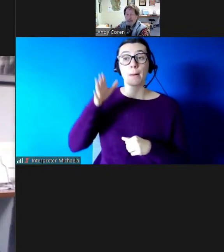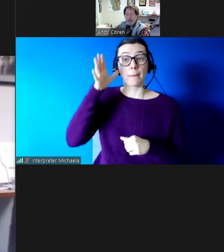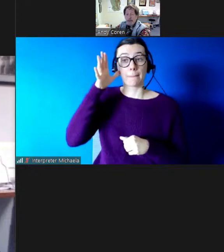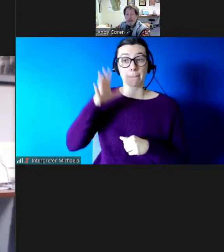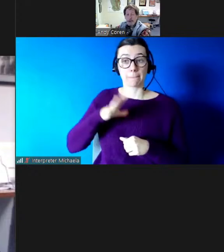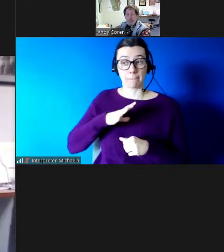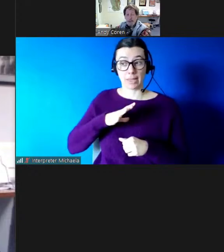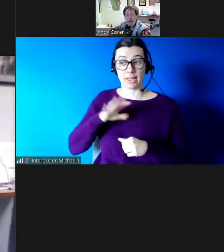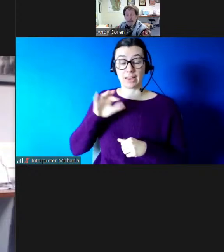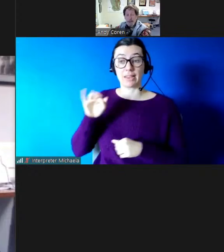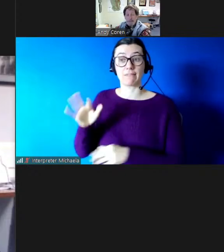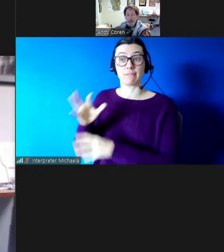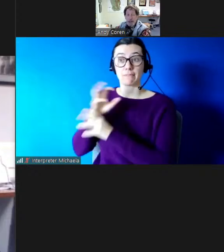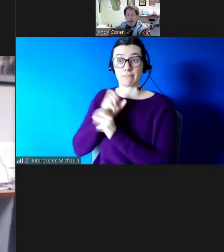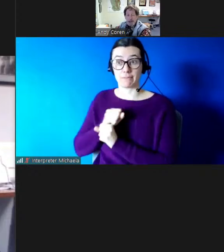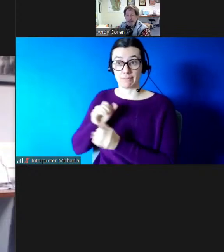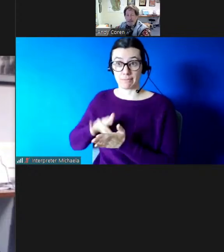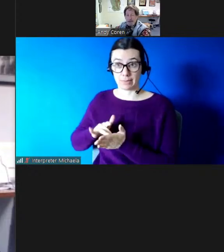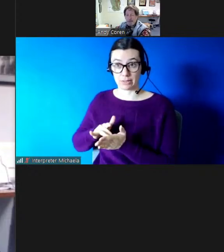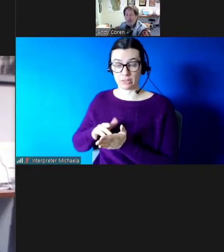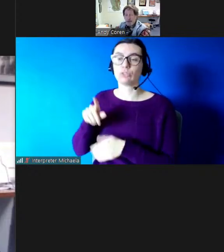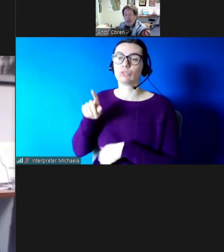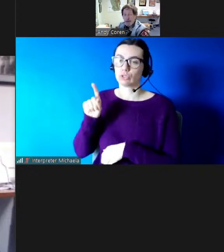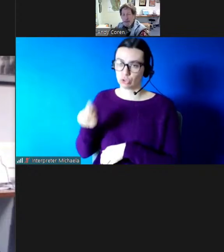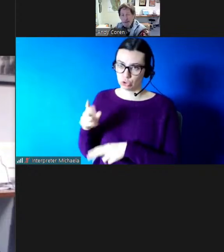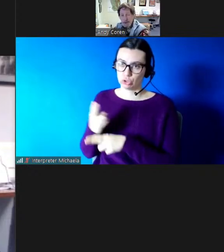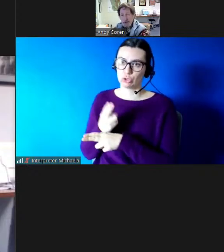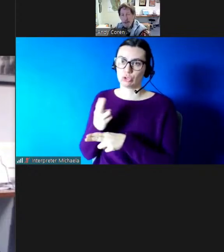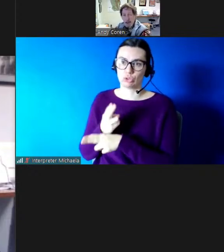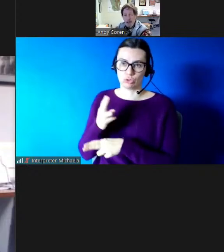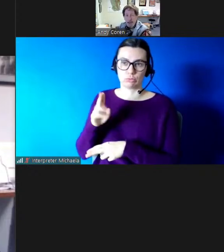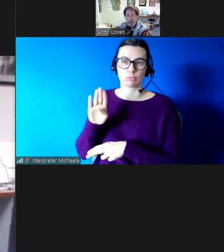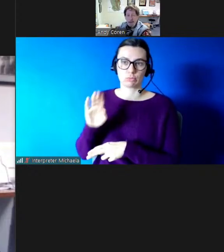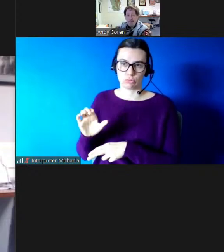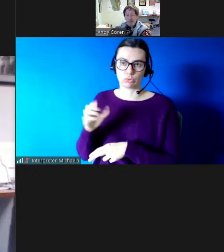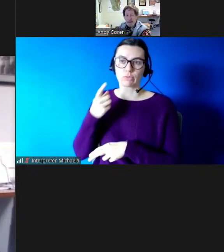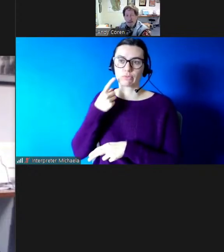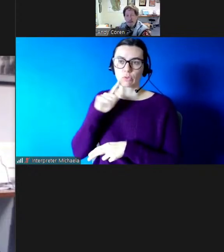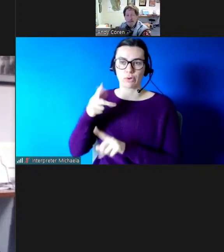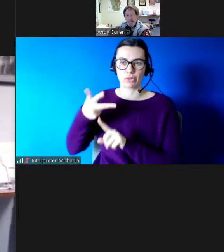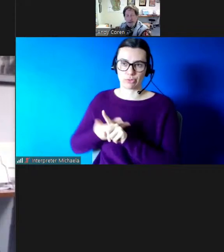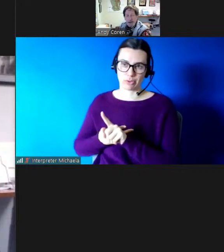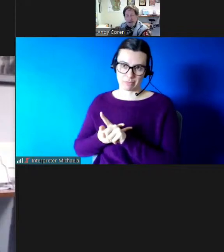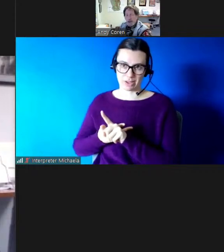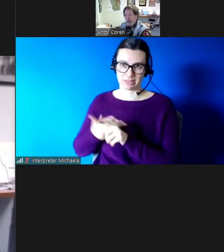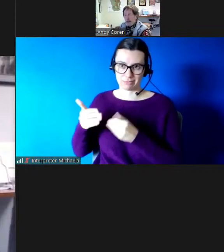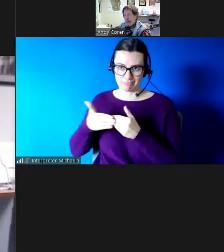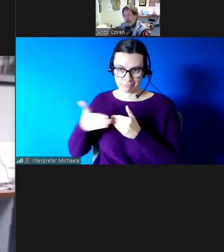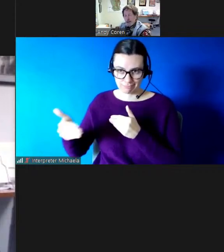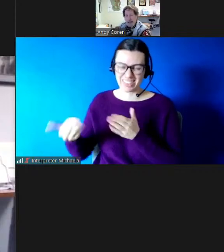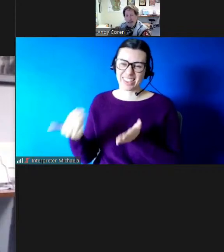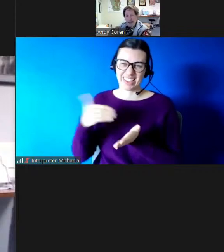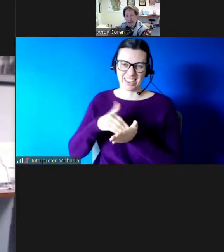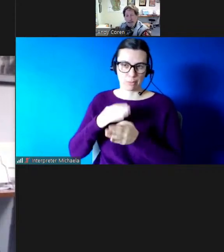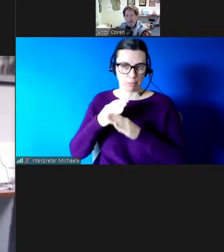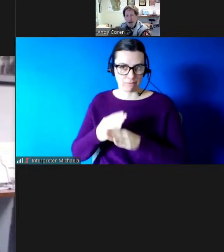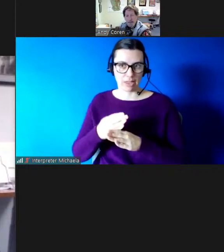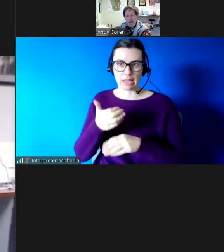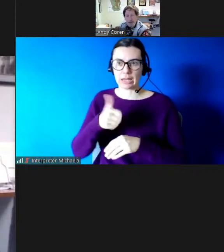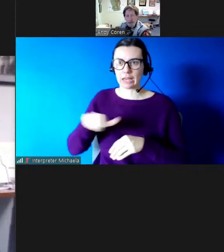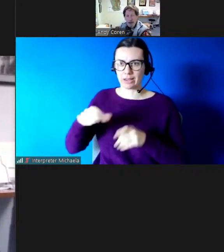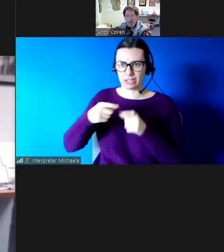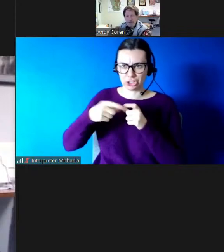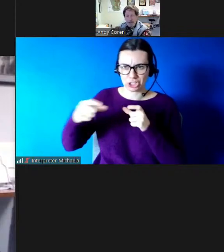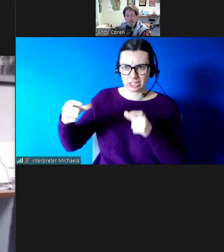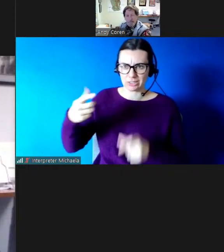they receive this, should be using contraception for 3 months, again, to prevent any potential genetic